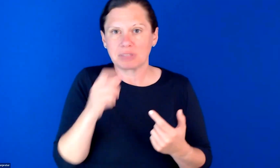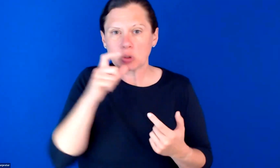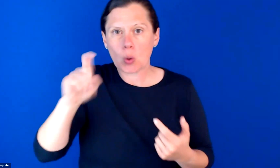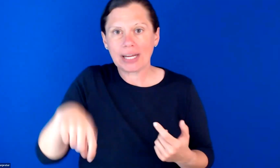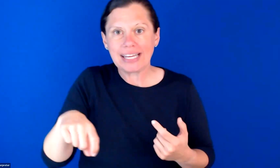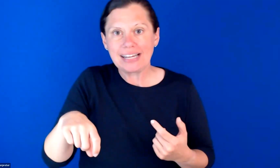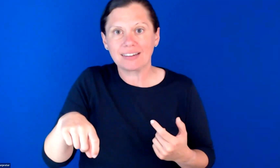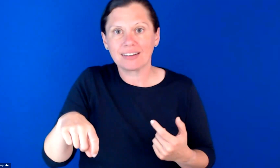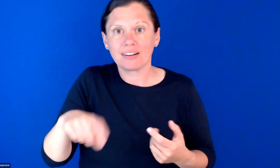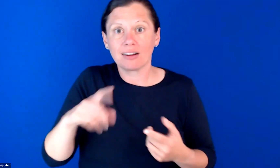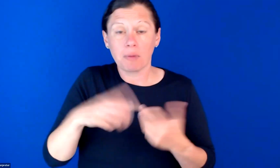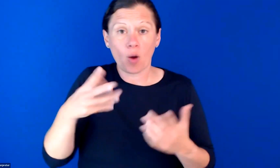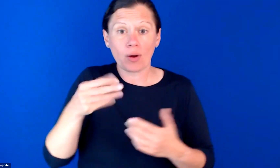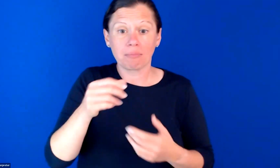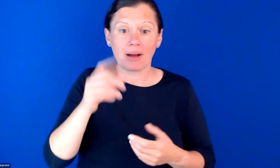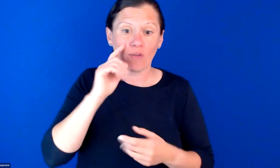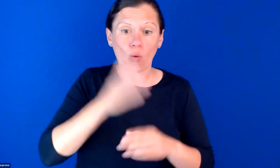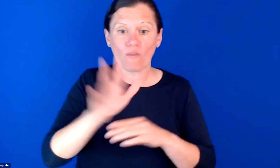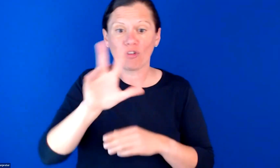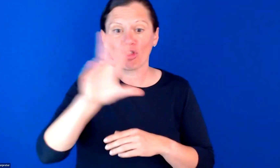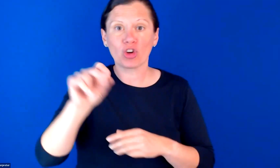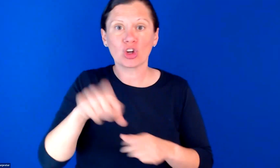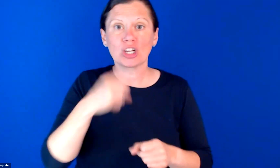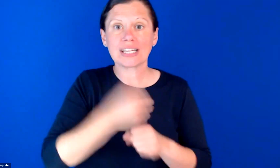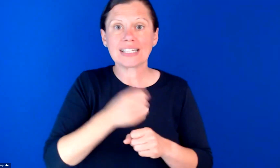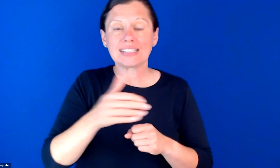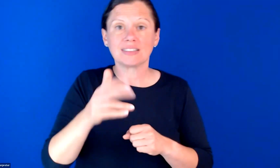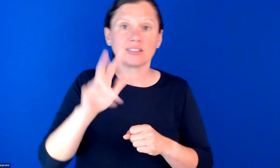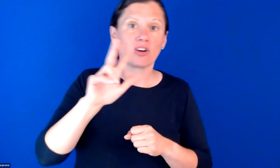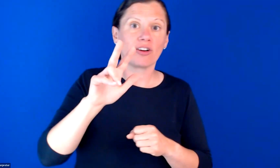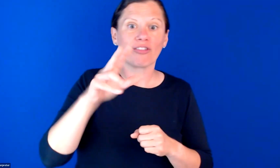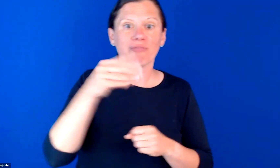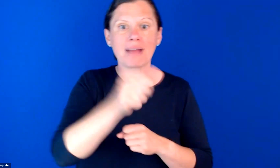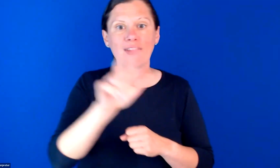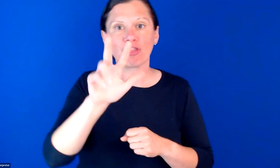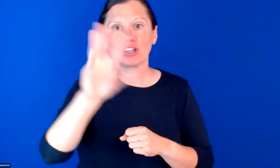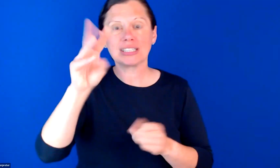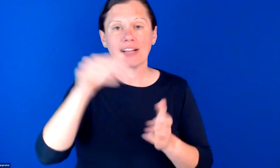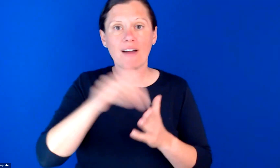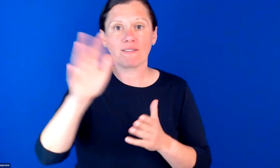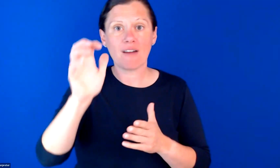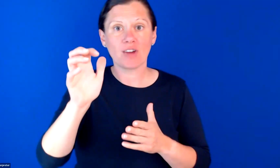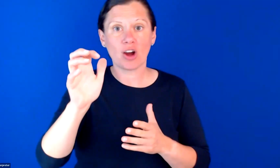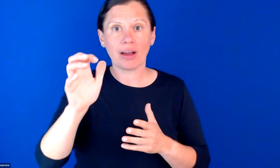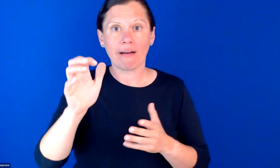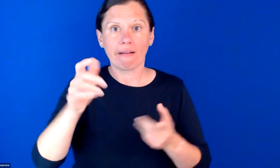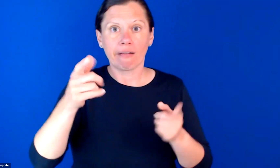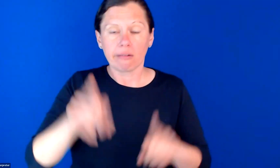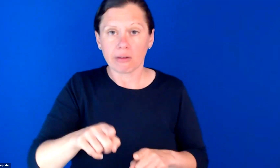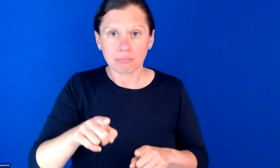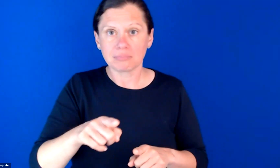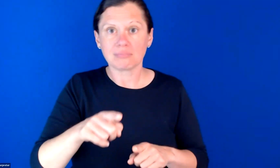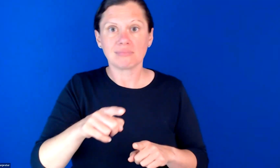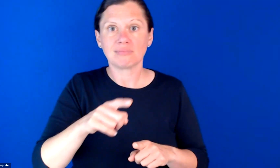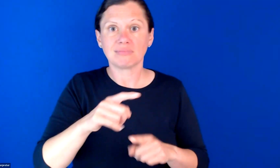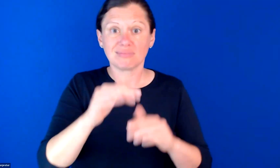a $36,500 benefit. Because of inflation over time, that amount will continue to increase. It is